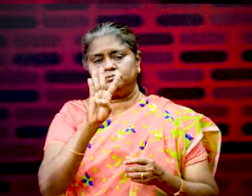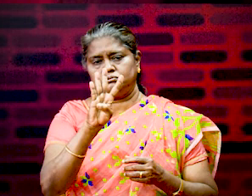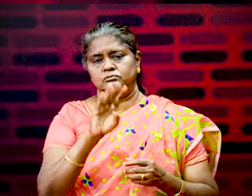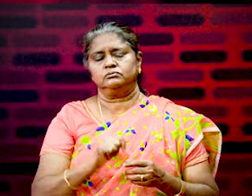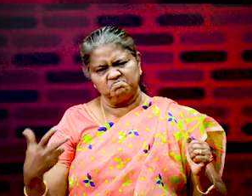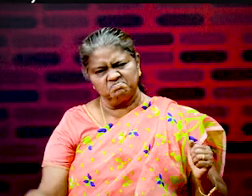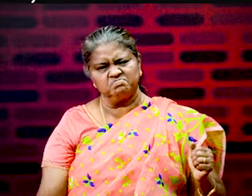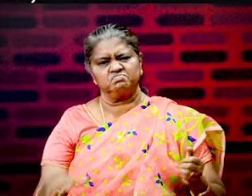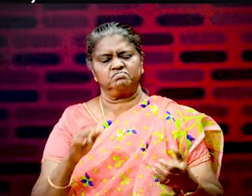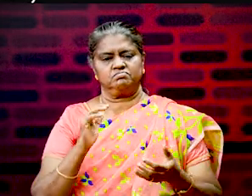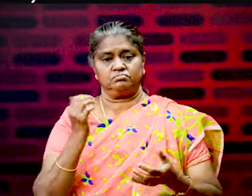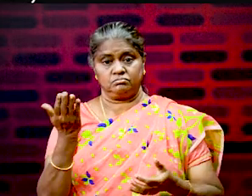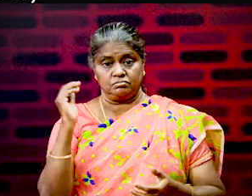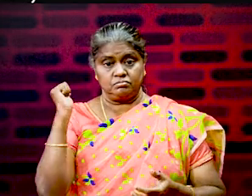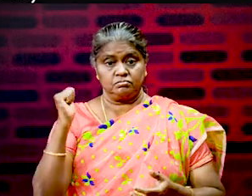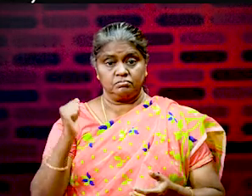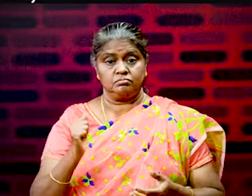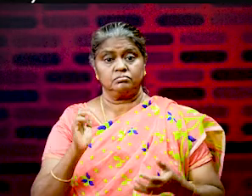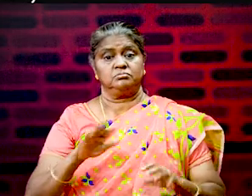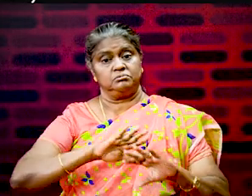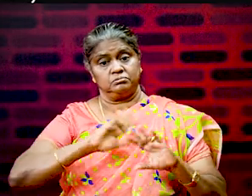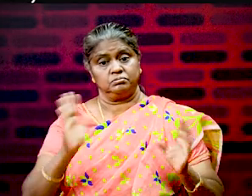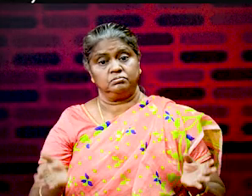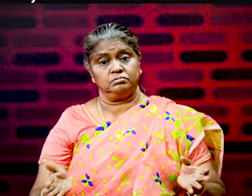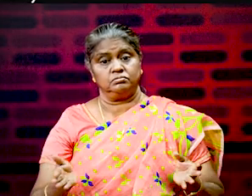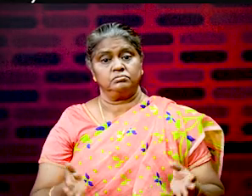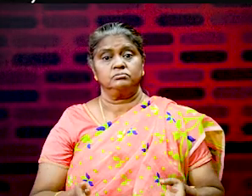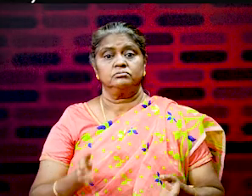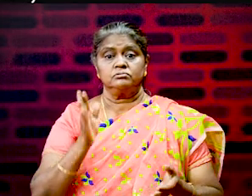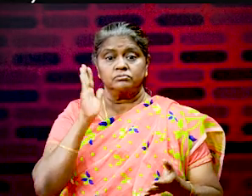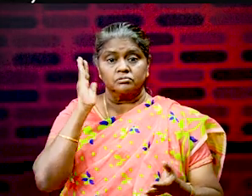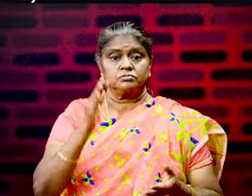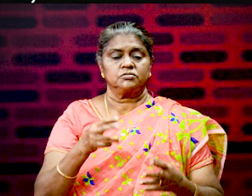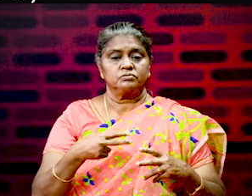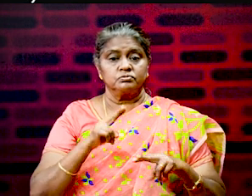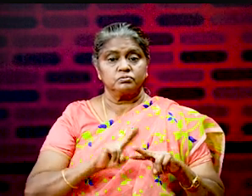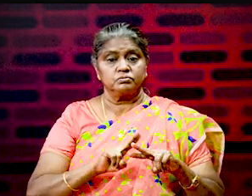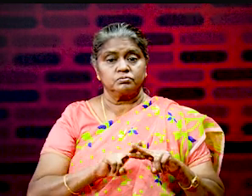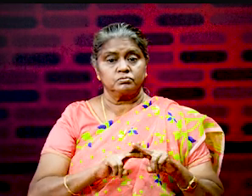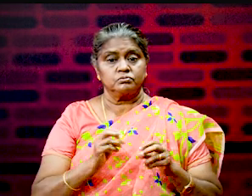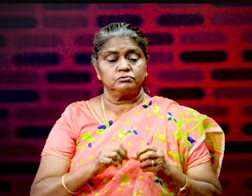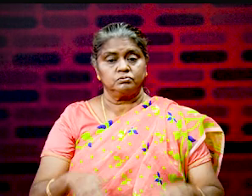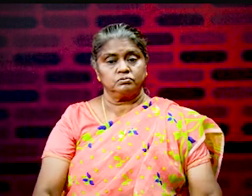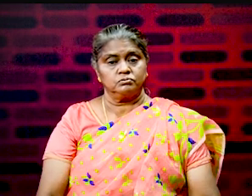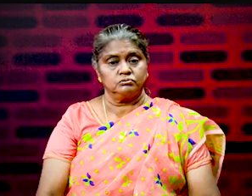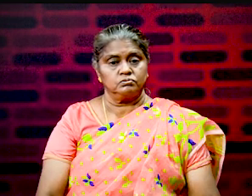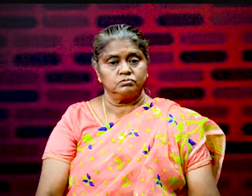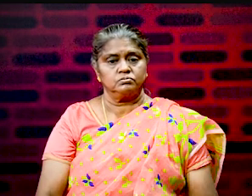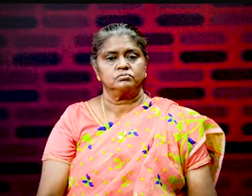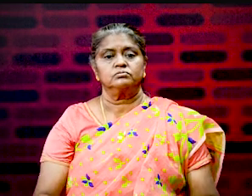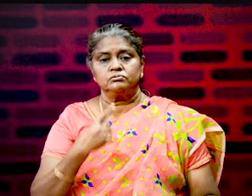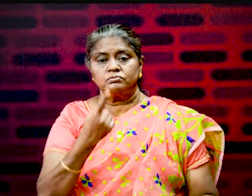3 and 4. Strengthen the weak hands and make firm the feeble knees. Say to those who